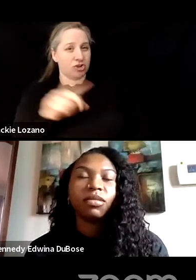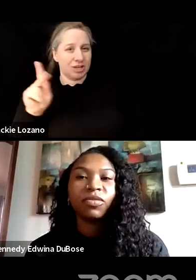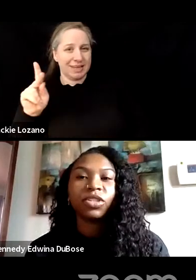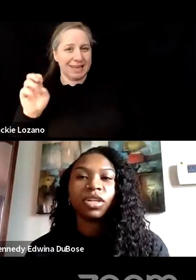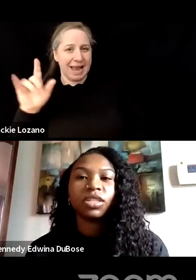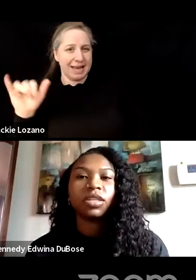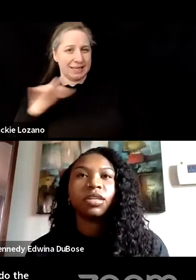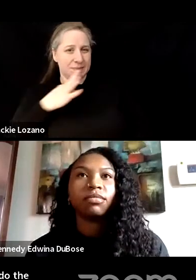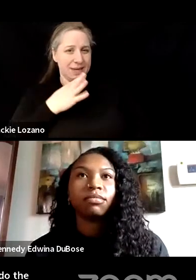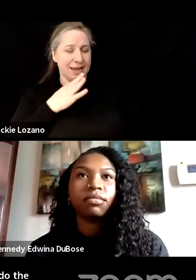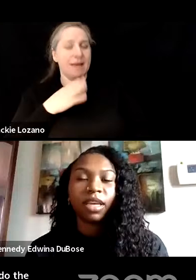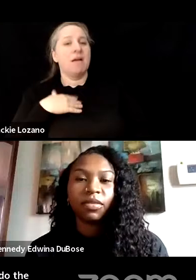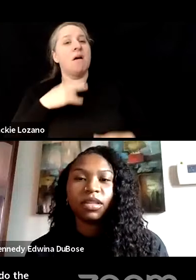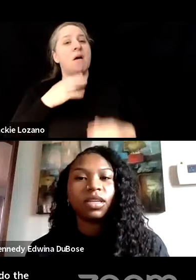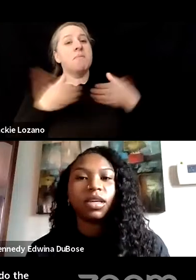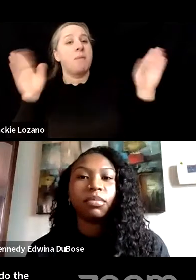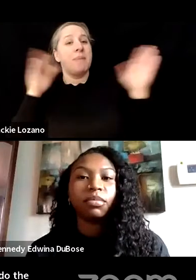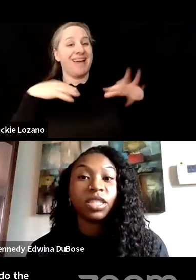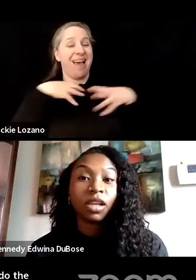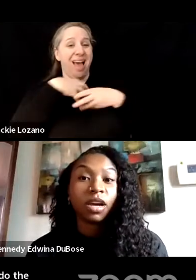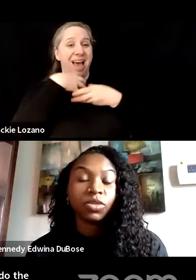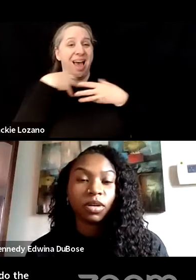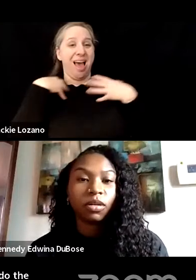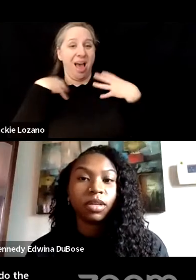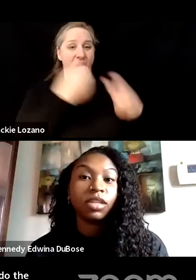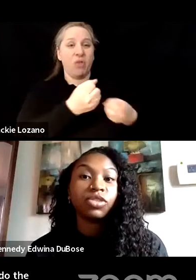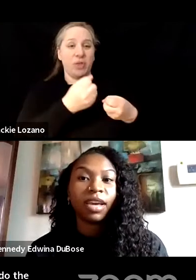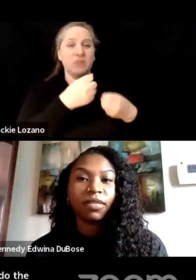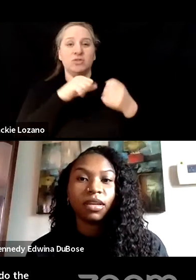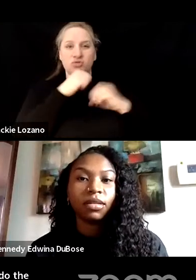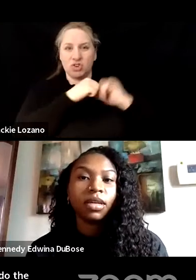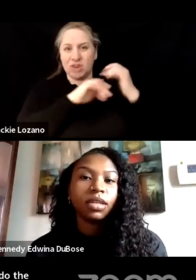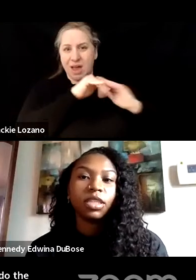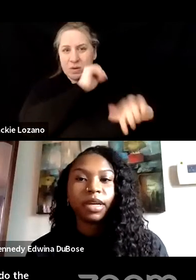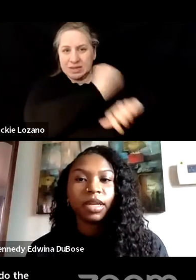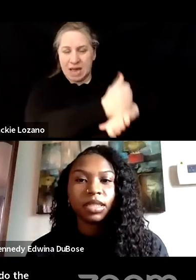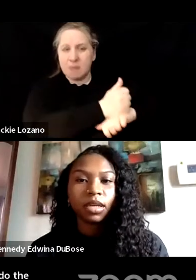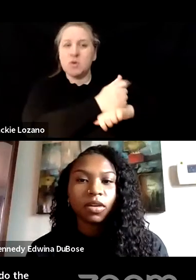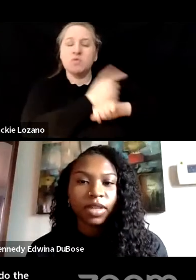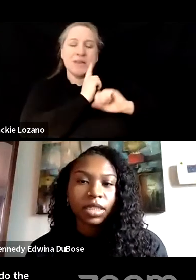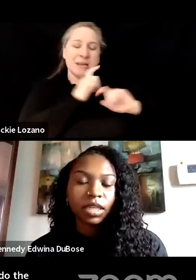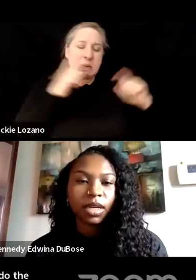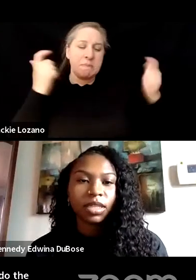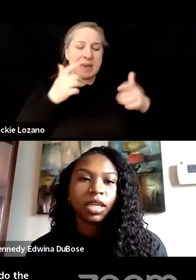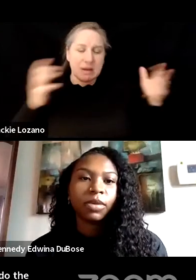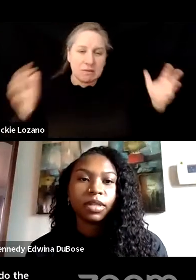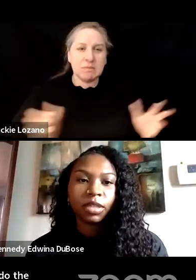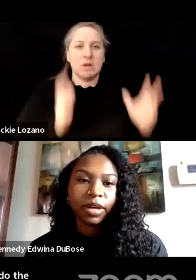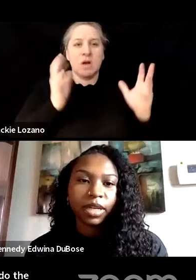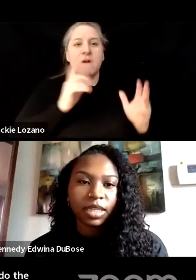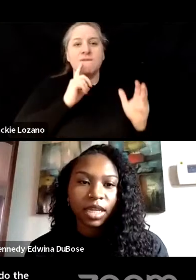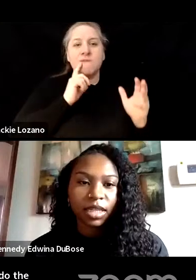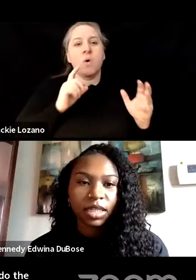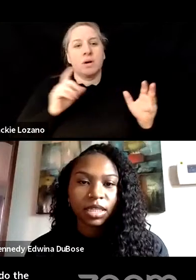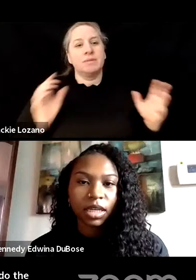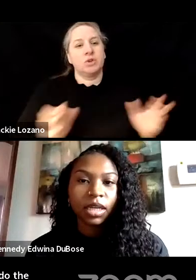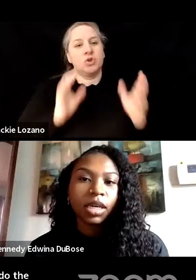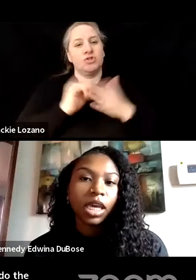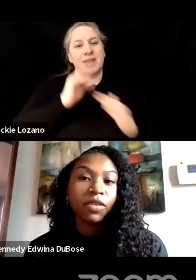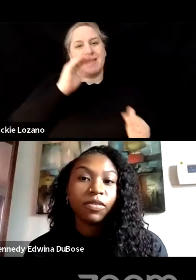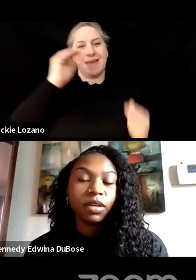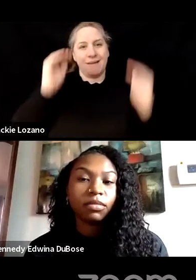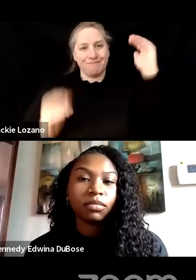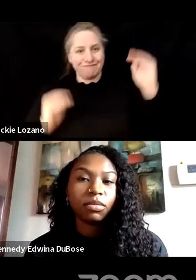Public health infrastructure definitely plays a large role in driving disparities in COVID-19 because there were disparities that